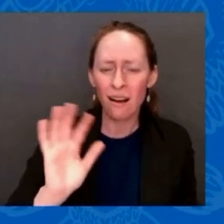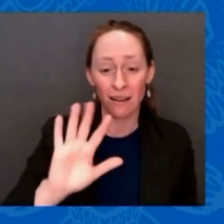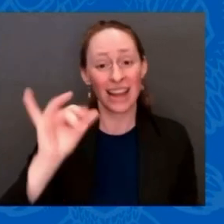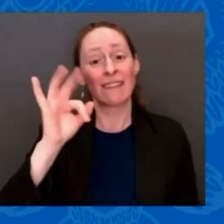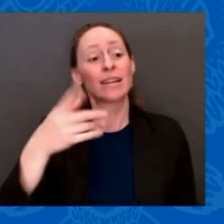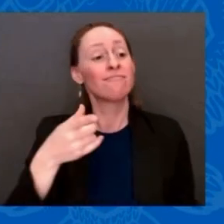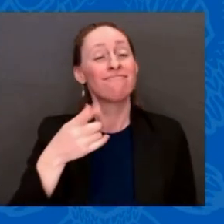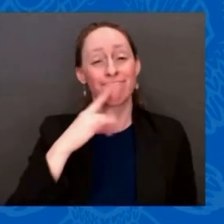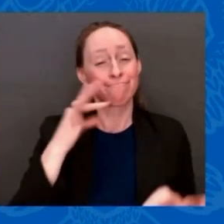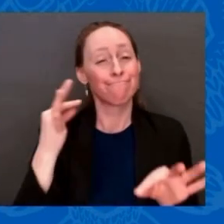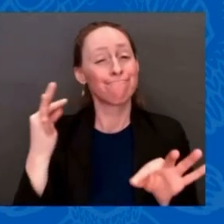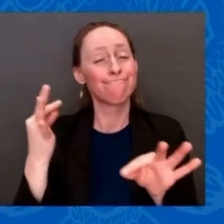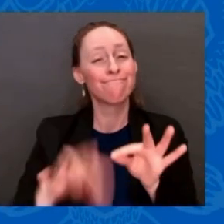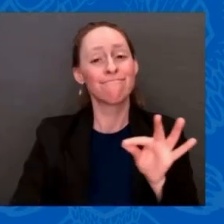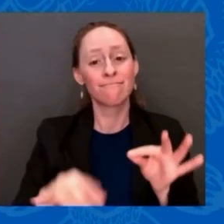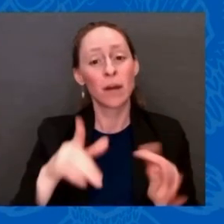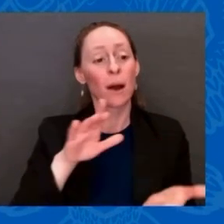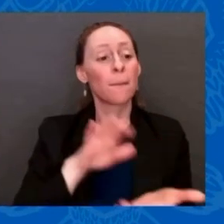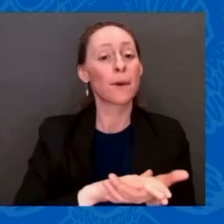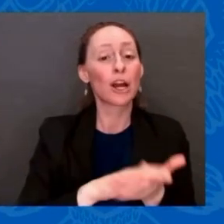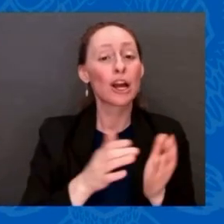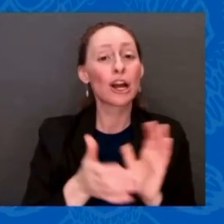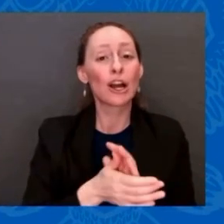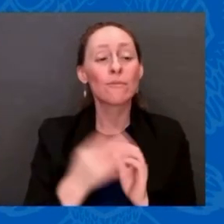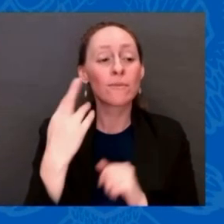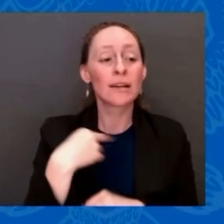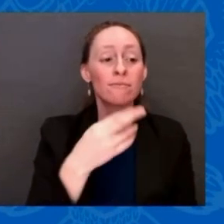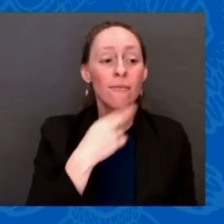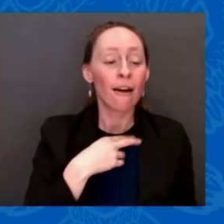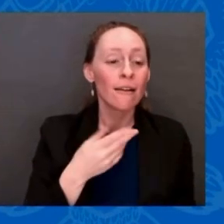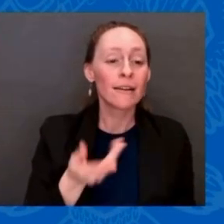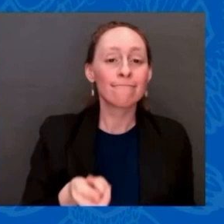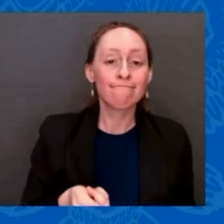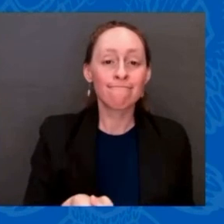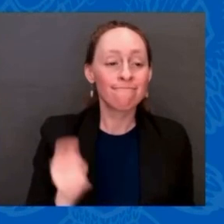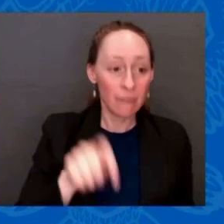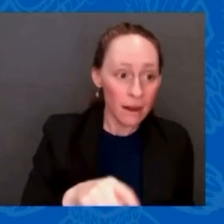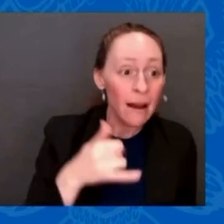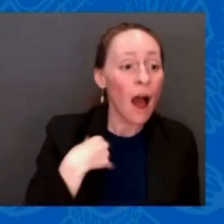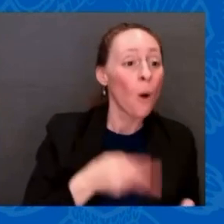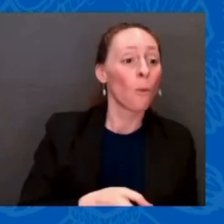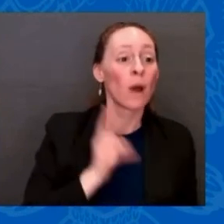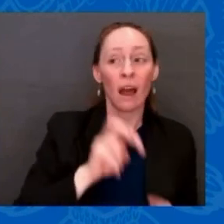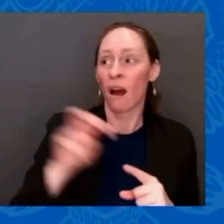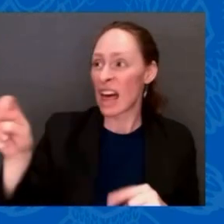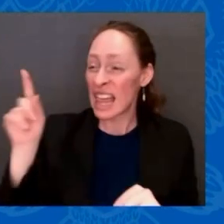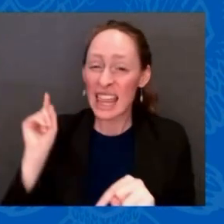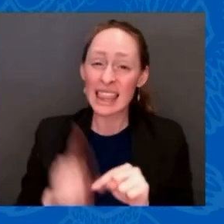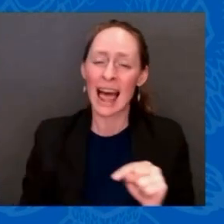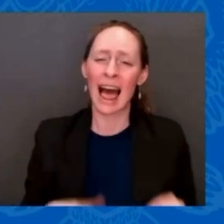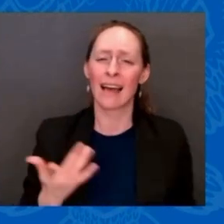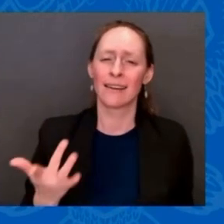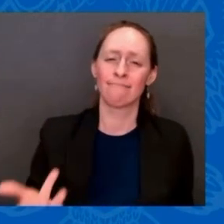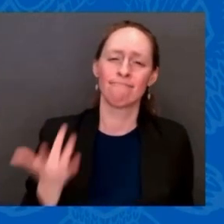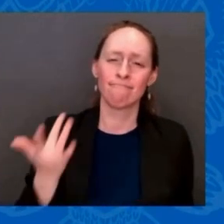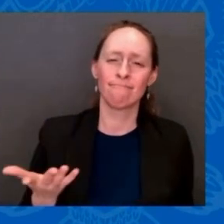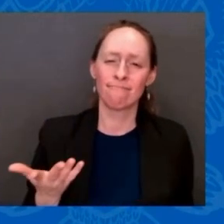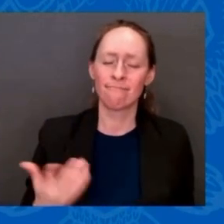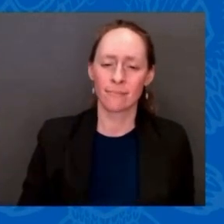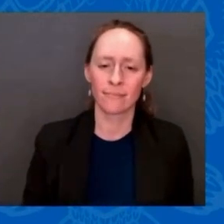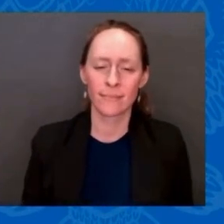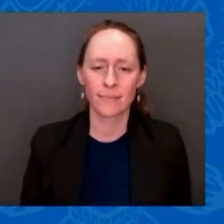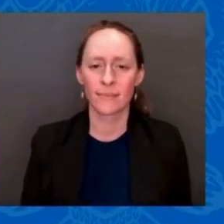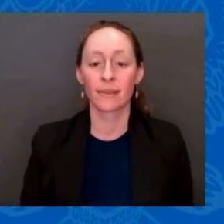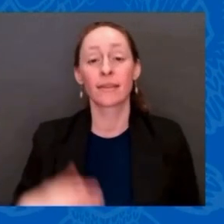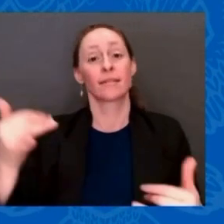We promoted or supporting small businesses. You know, Vice President Harris has prioritized providing support and capital for small